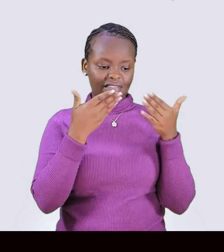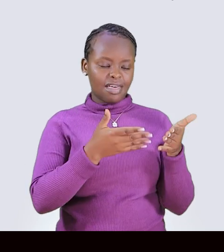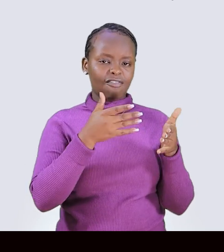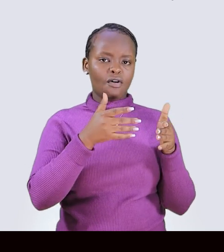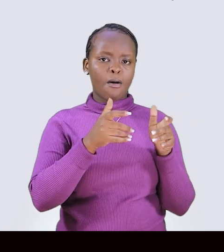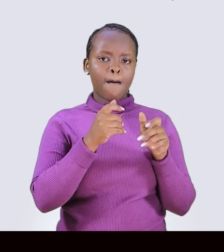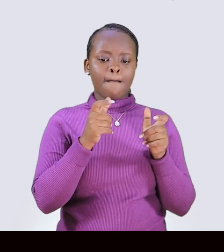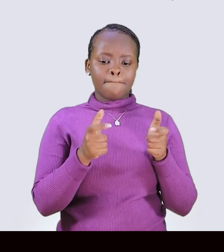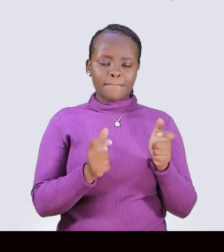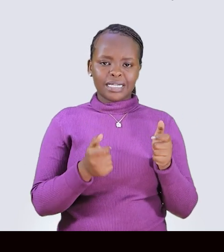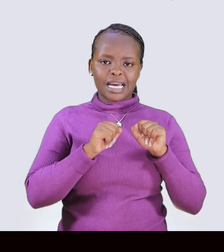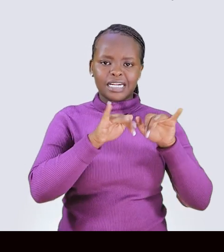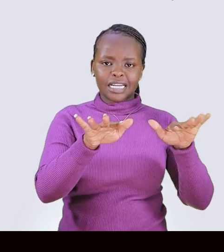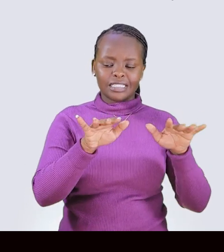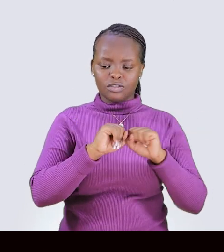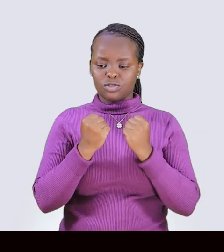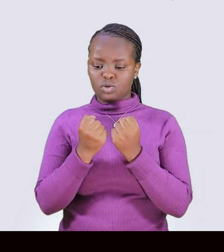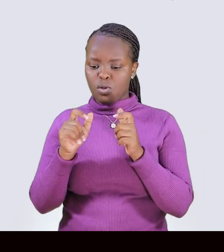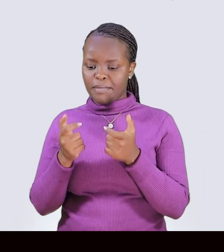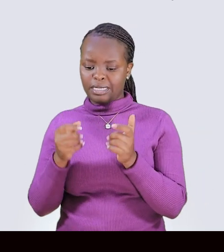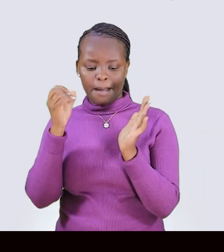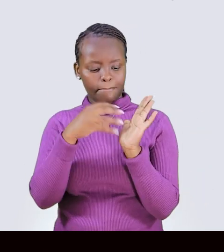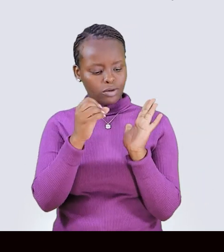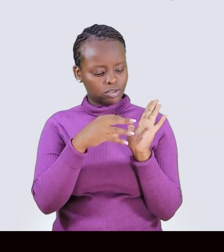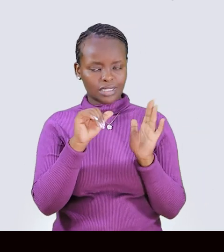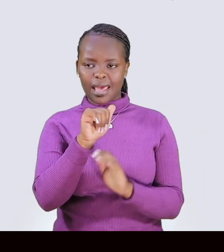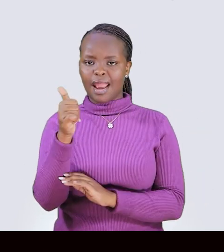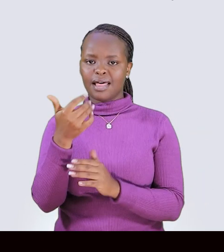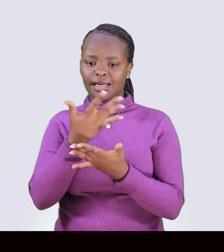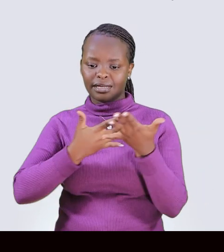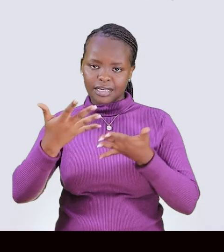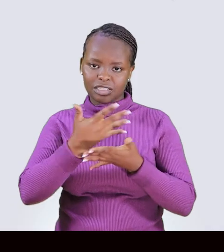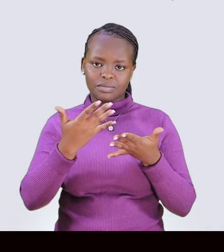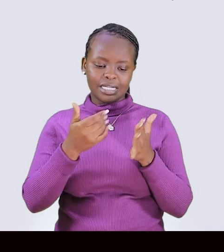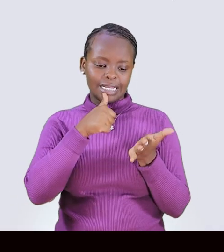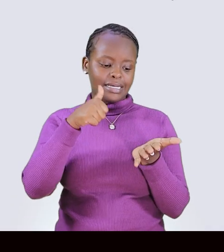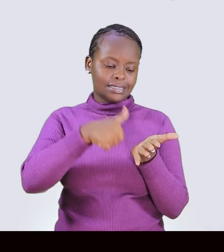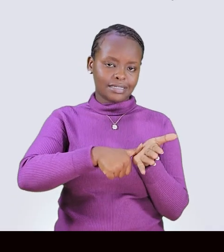releases, social media posts, and ally engagement letters to raise public